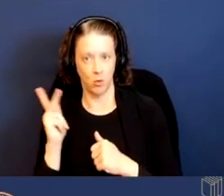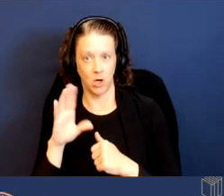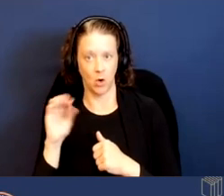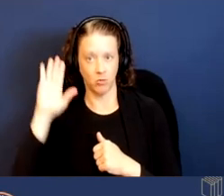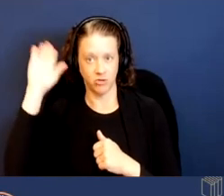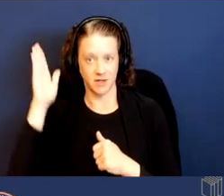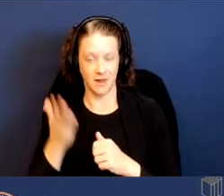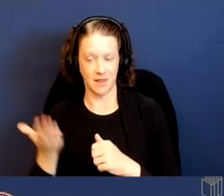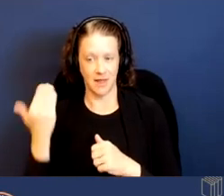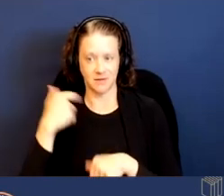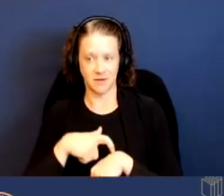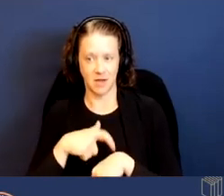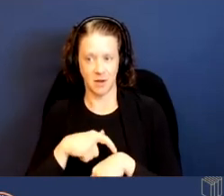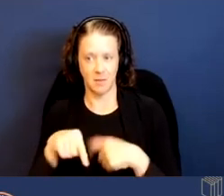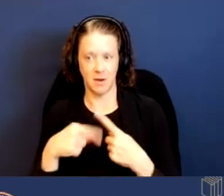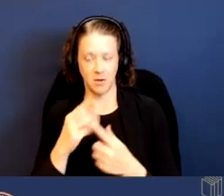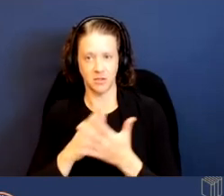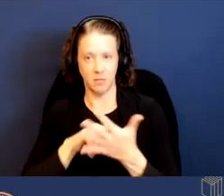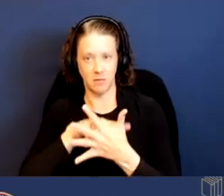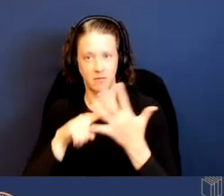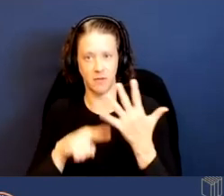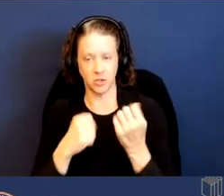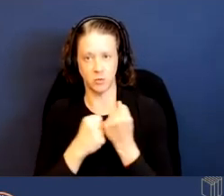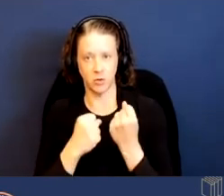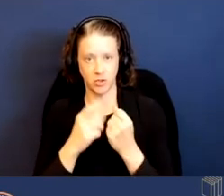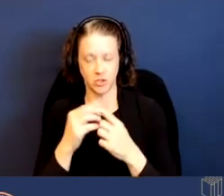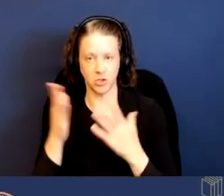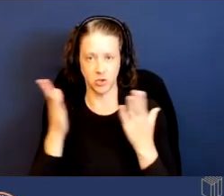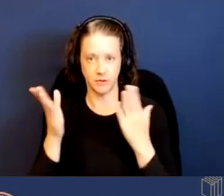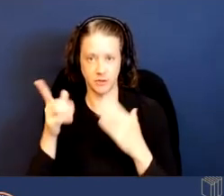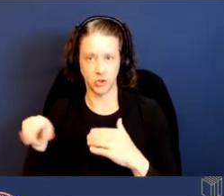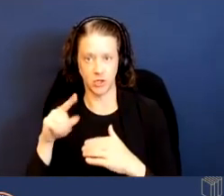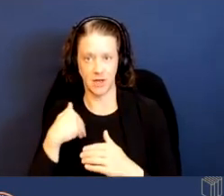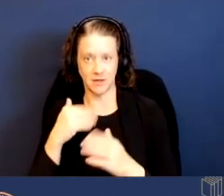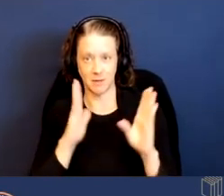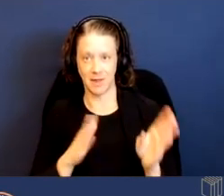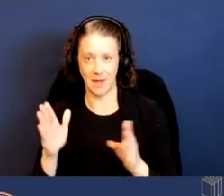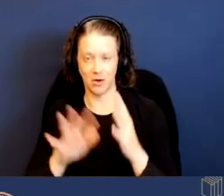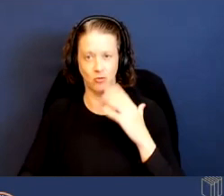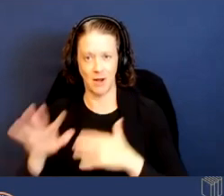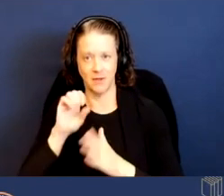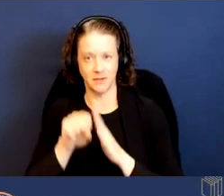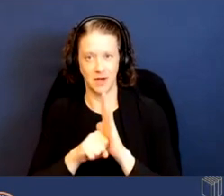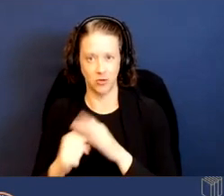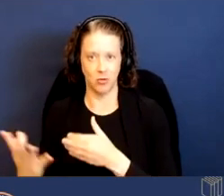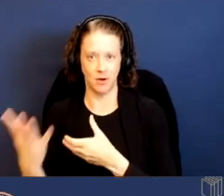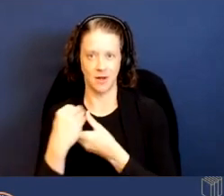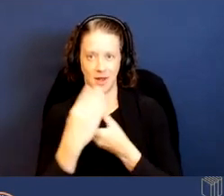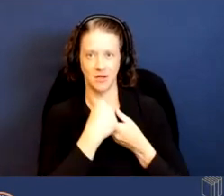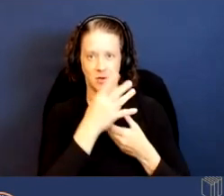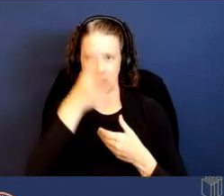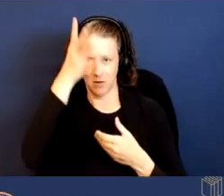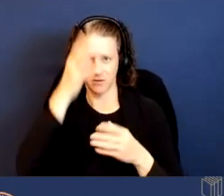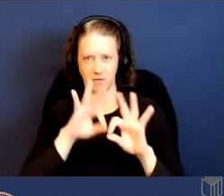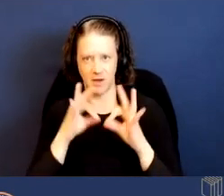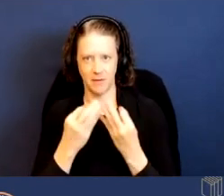time on some of the supports and services that she has planned across the state to engage parent and family from a